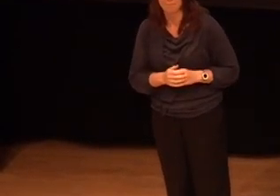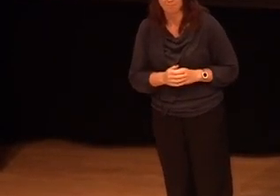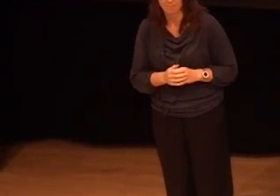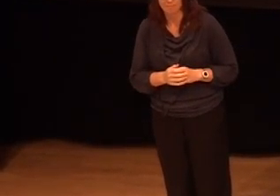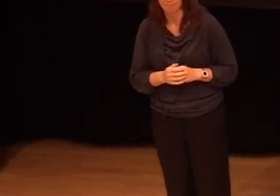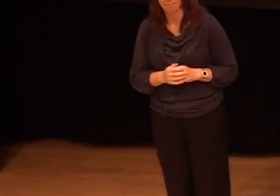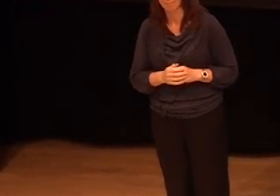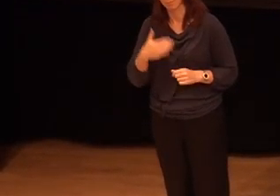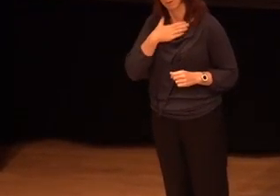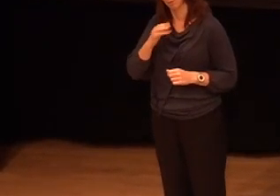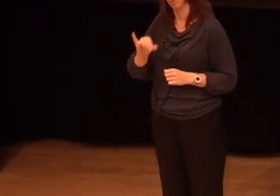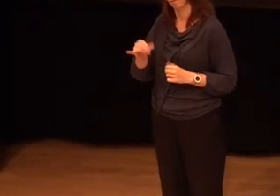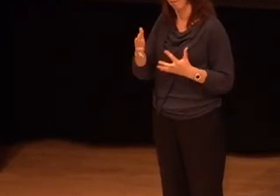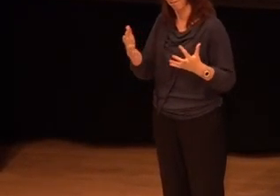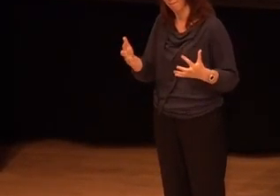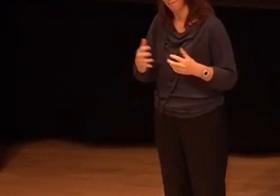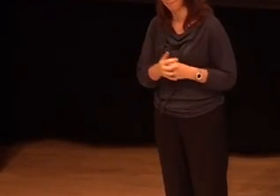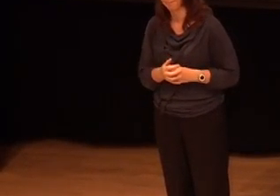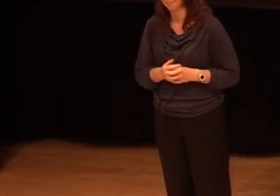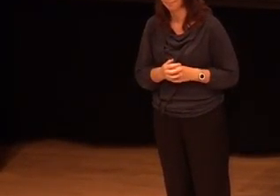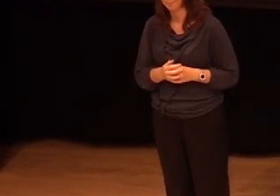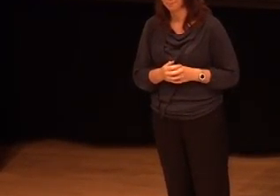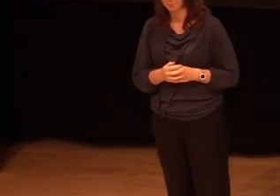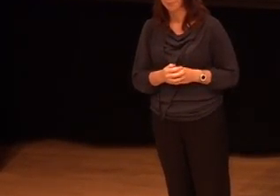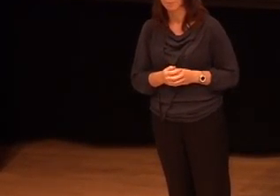And I appreciated that very much. I think